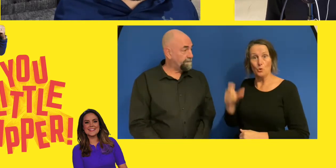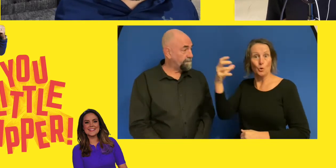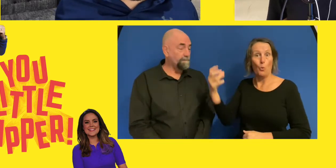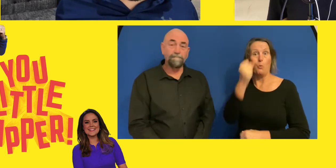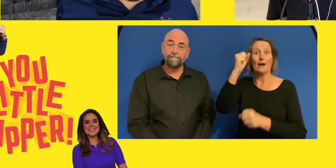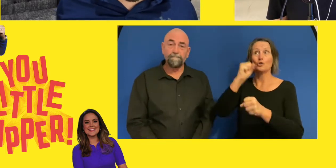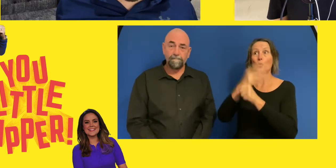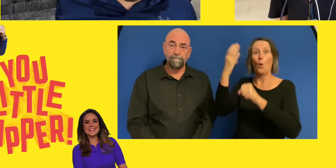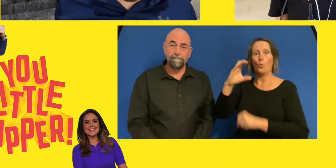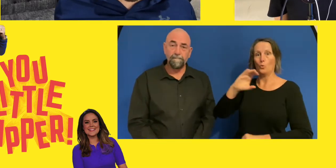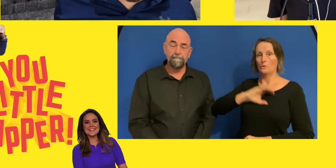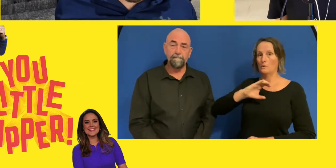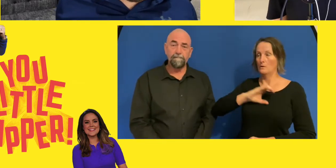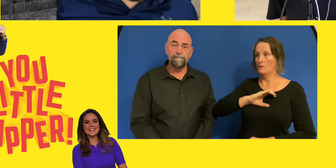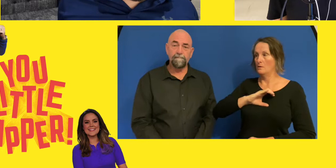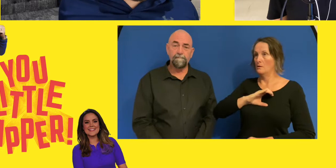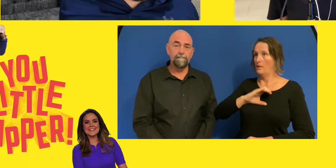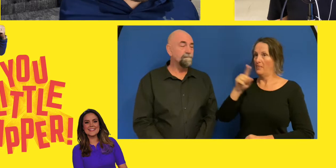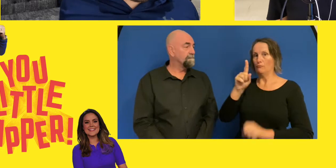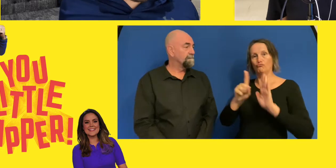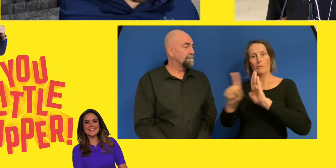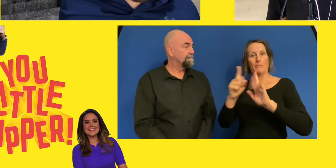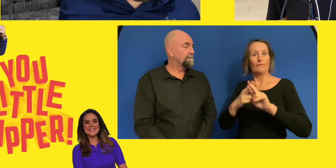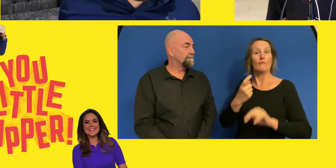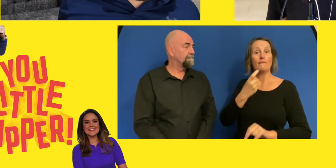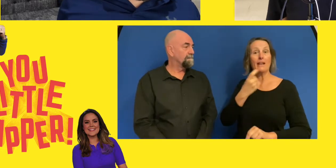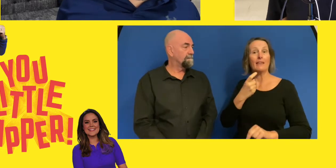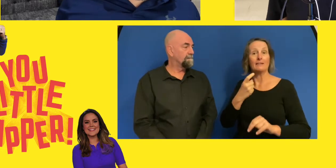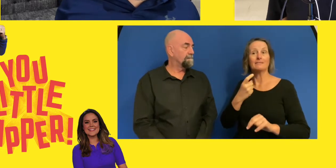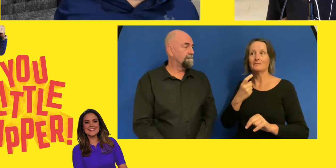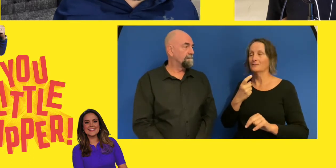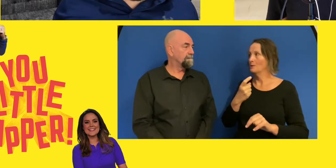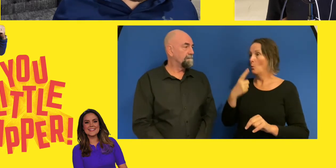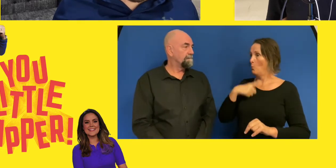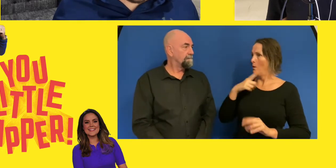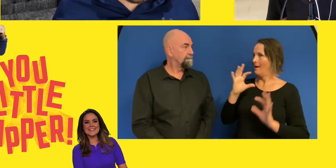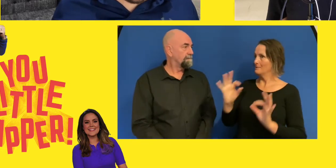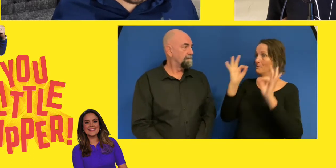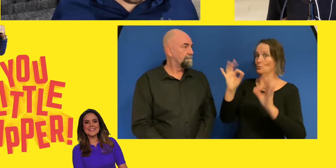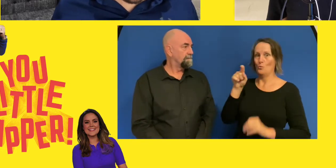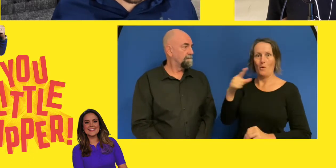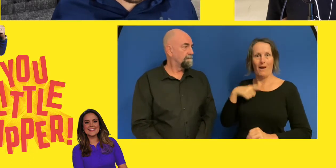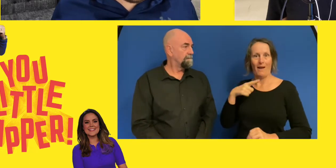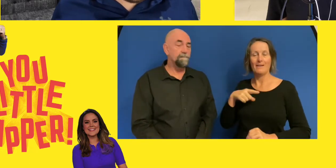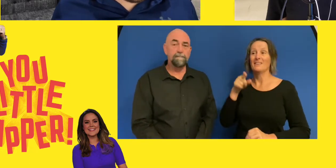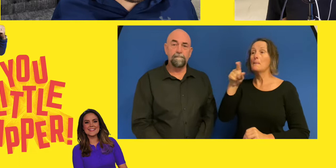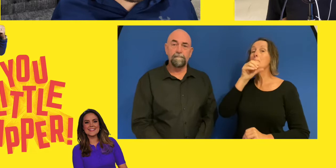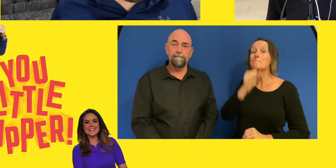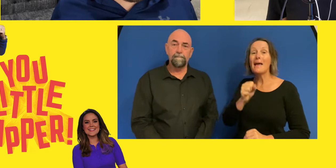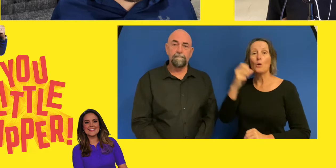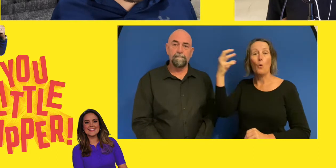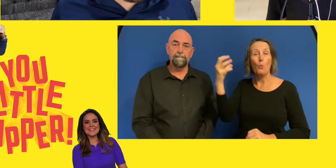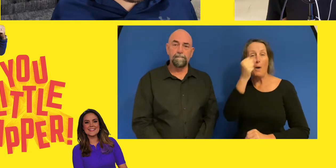slalom standing, I believe, for Finland in that event. And why it was so special to me, Kurt, is he